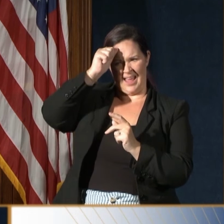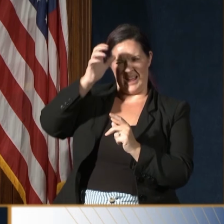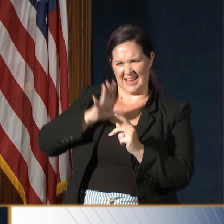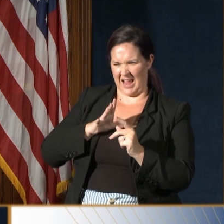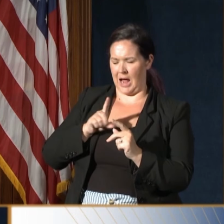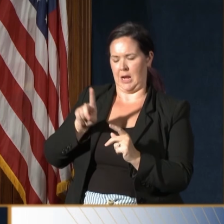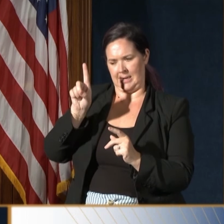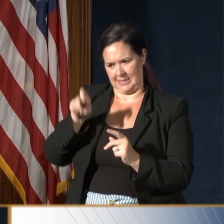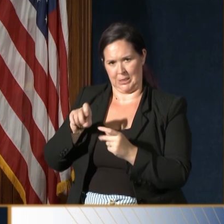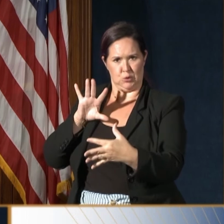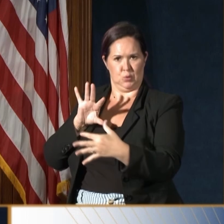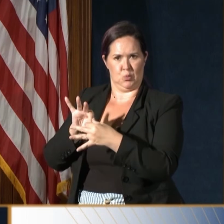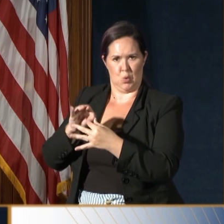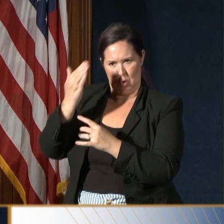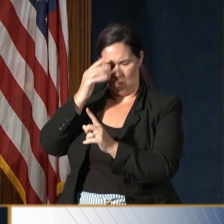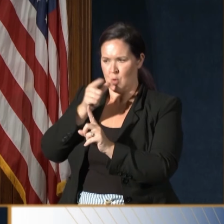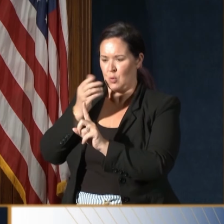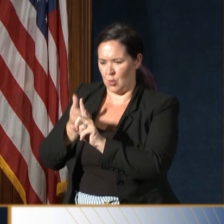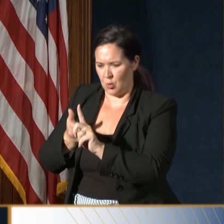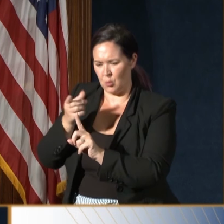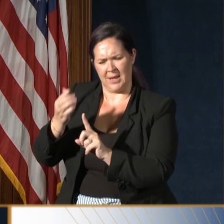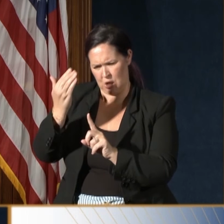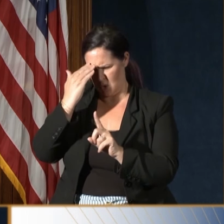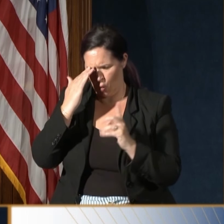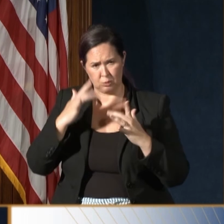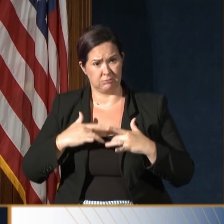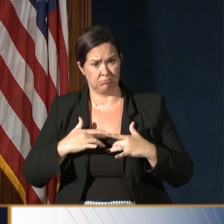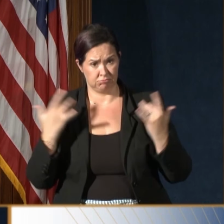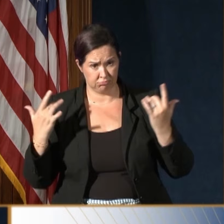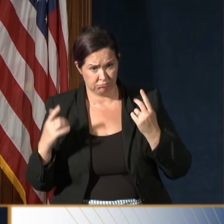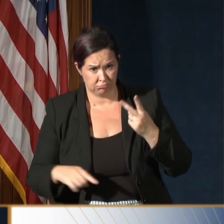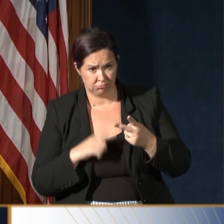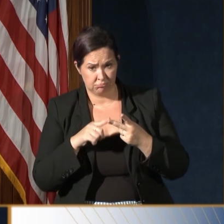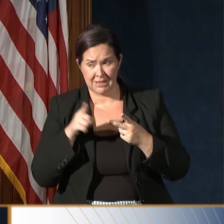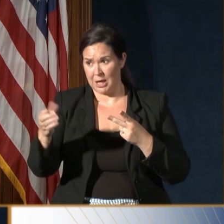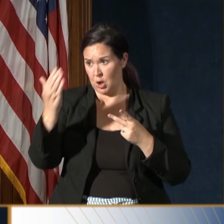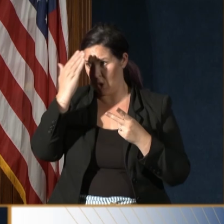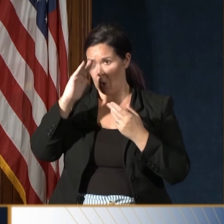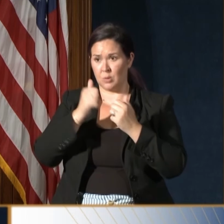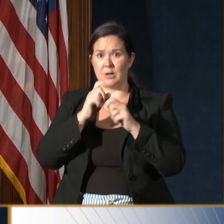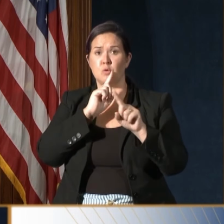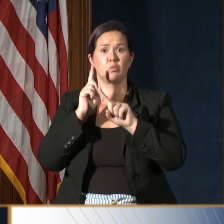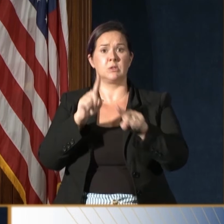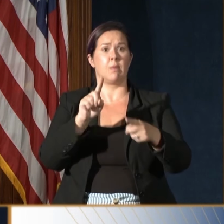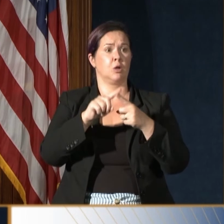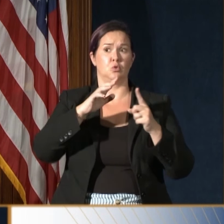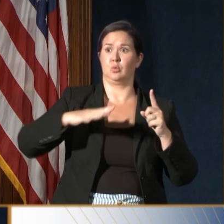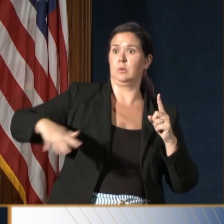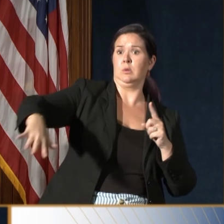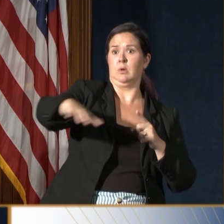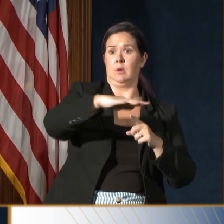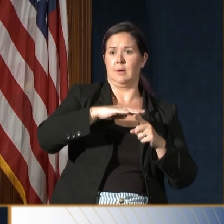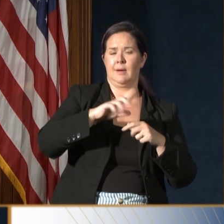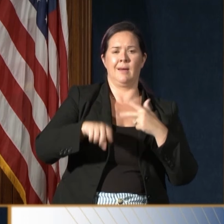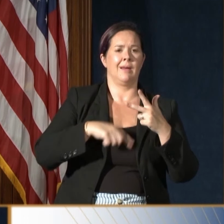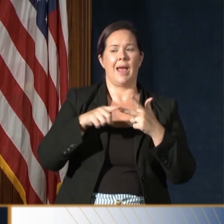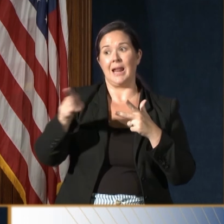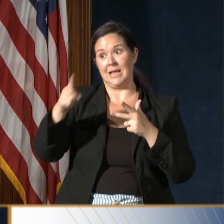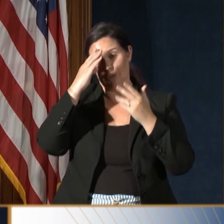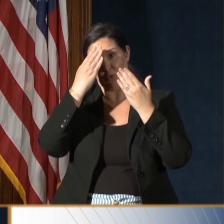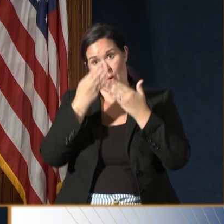know, because A, he knows what's going on, B, he knows how to respond to what's going on, and B, he is open